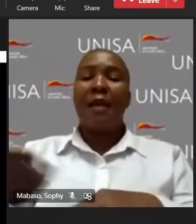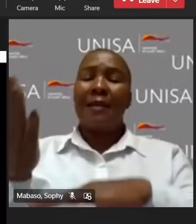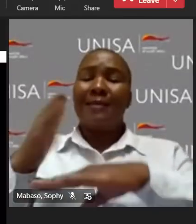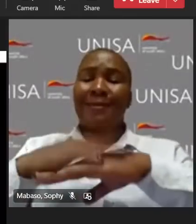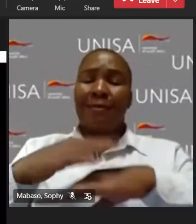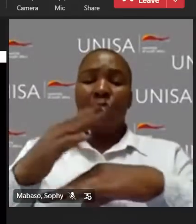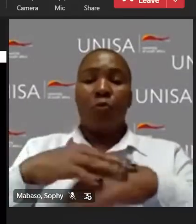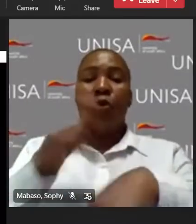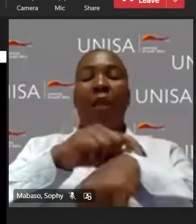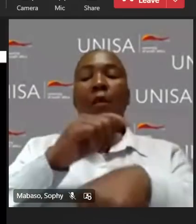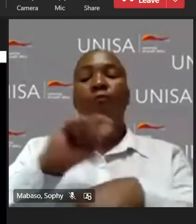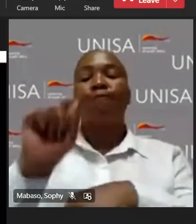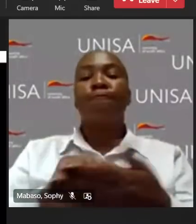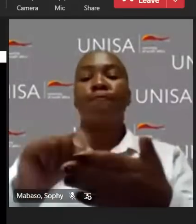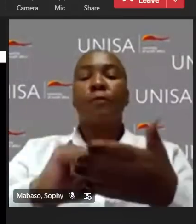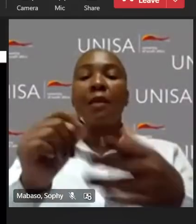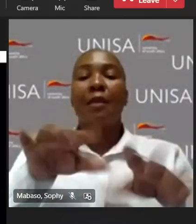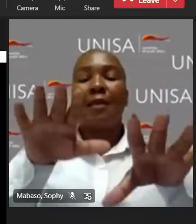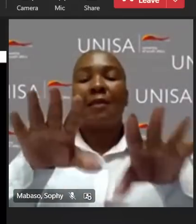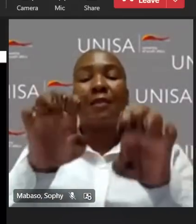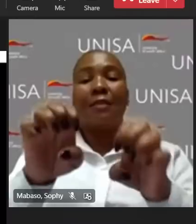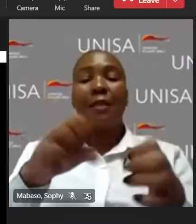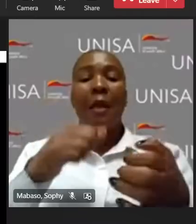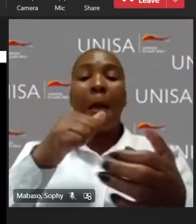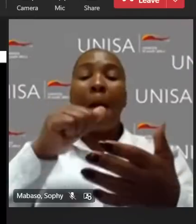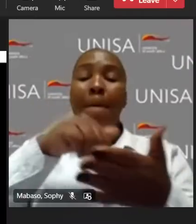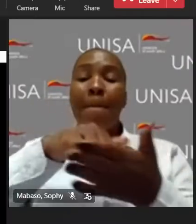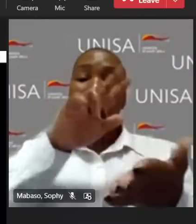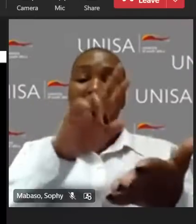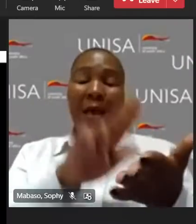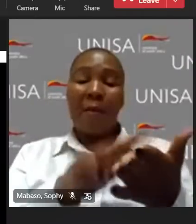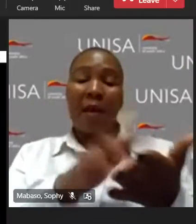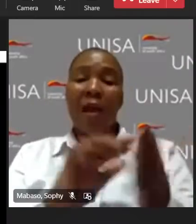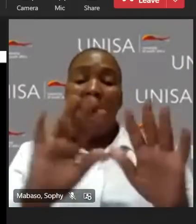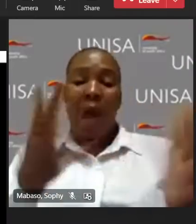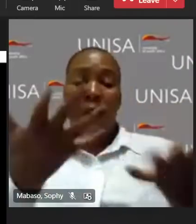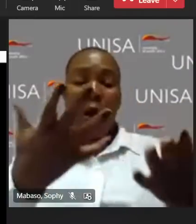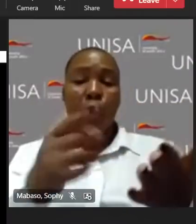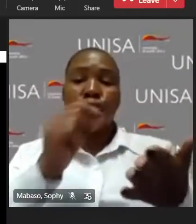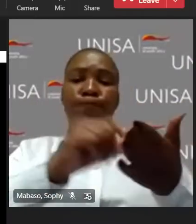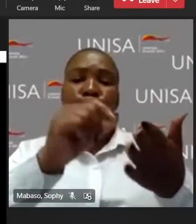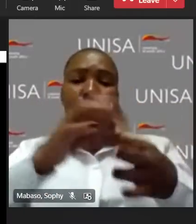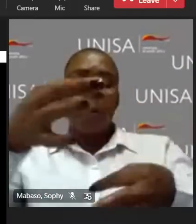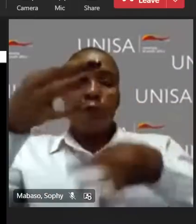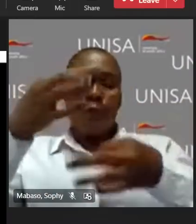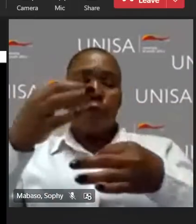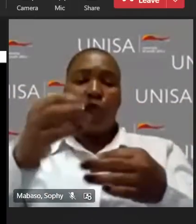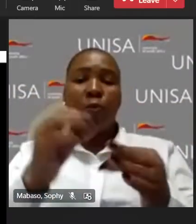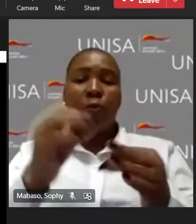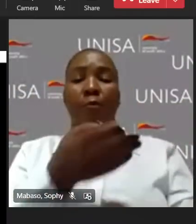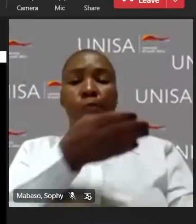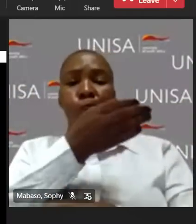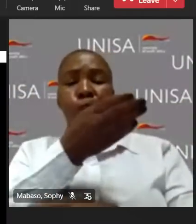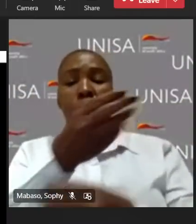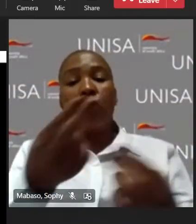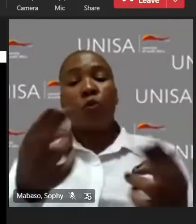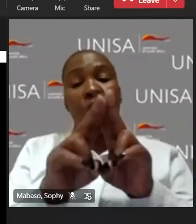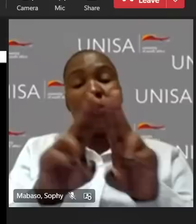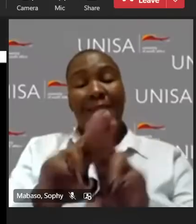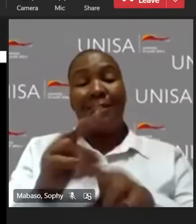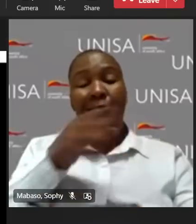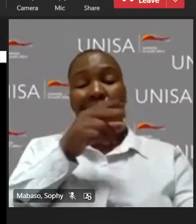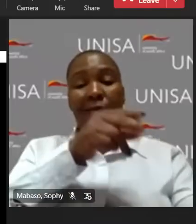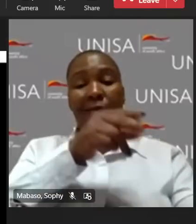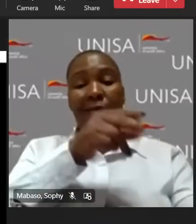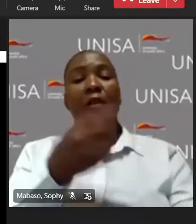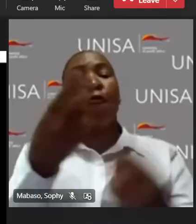exams. You can apply for this by completing the form that is available from the university. The